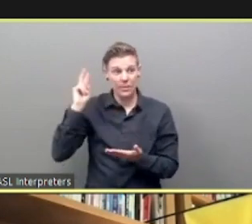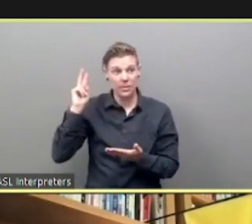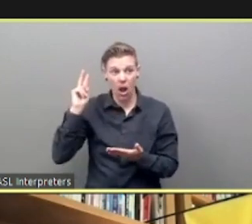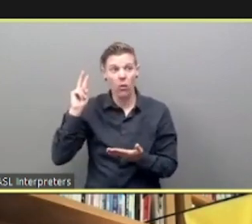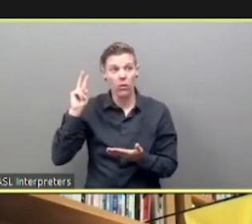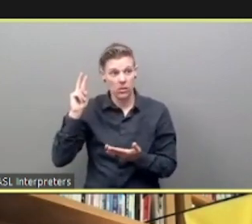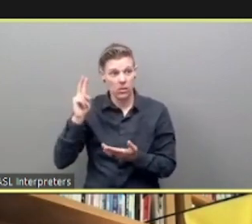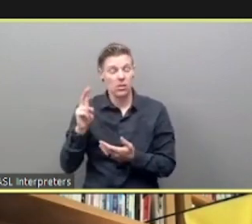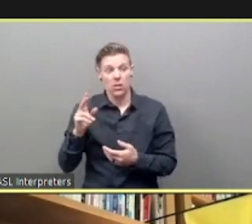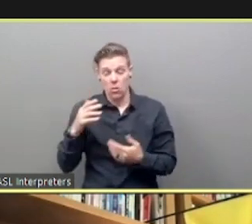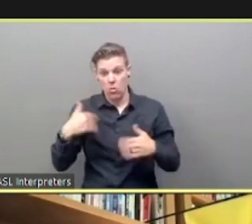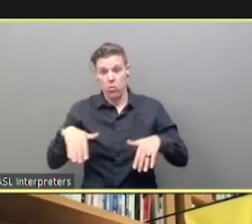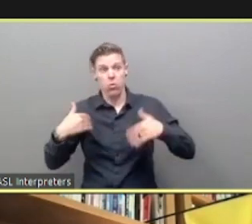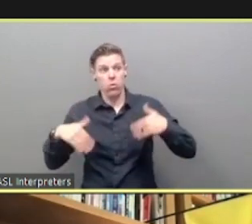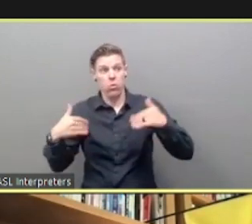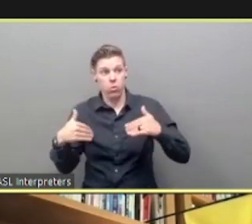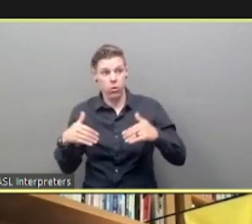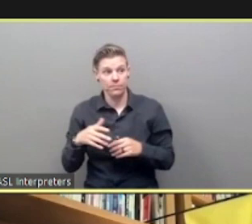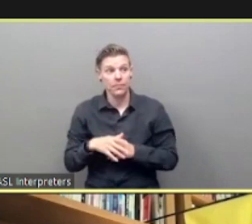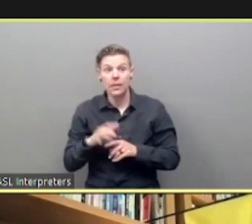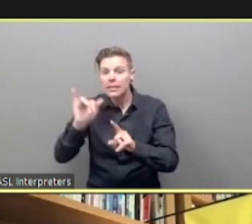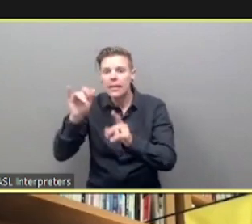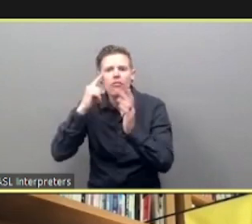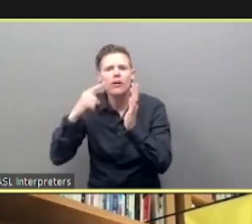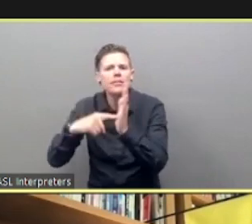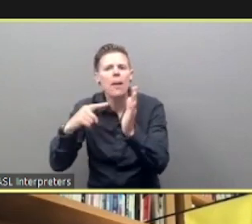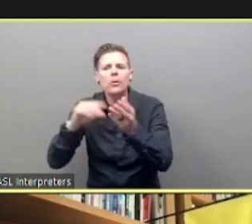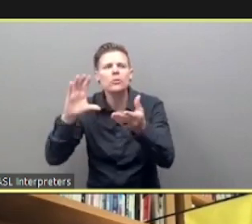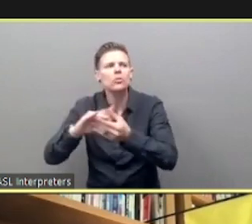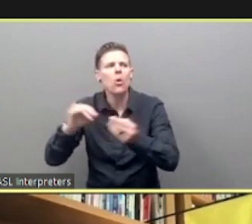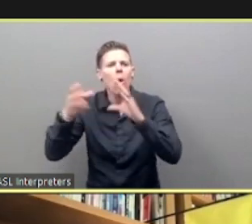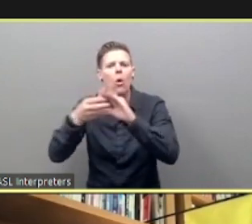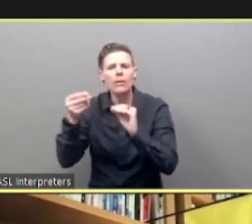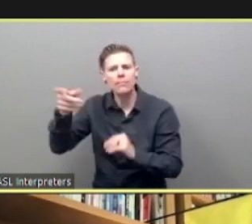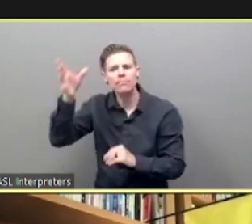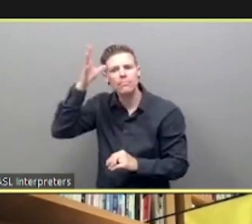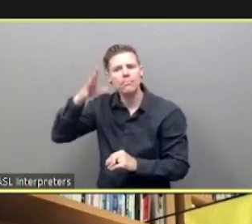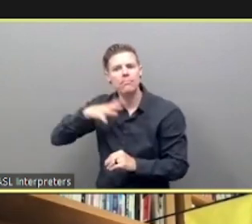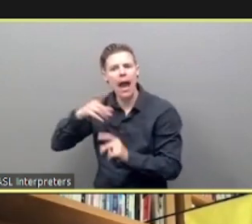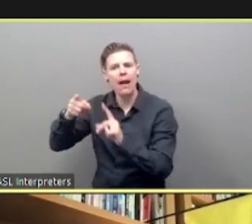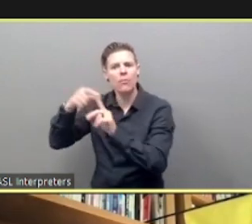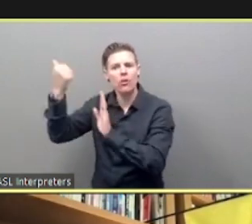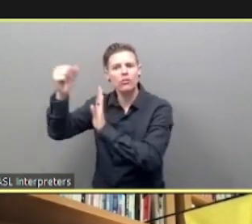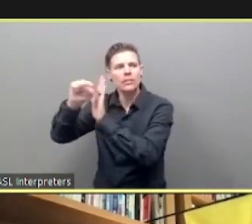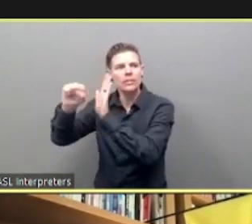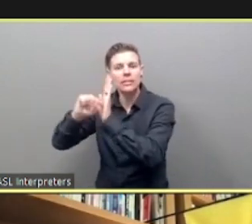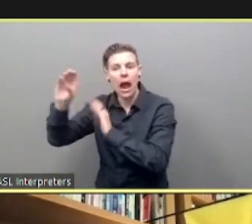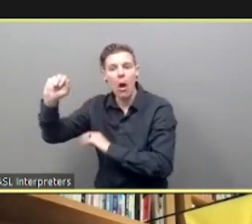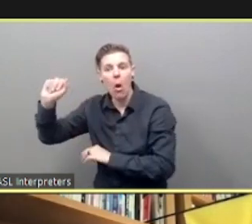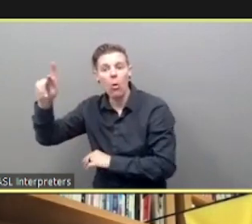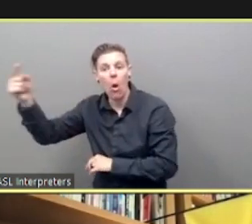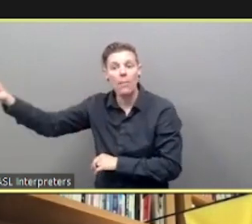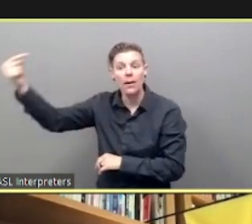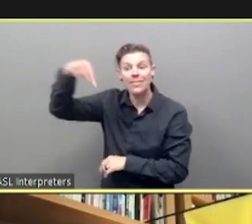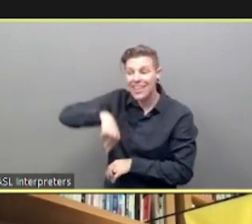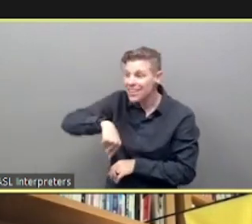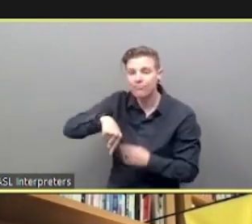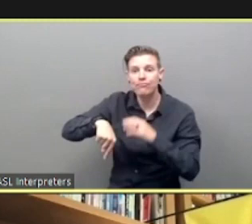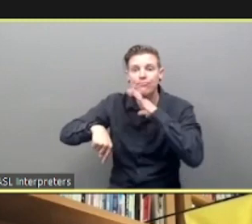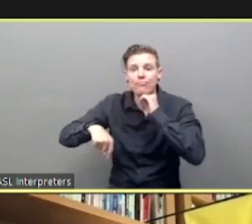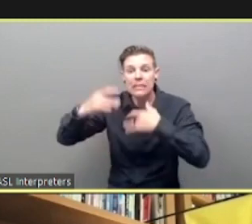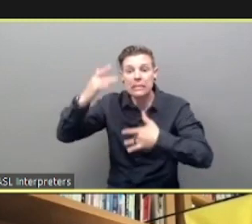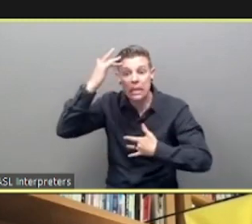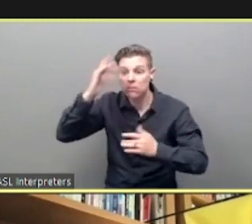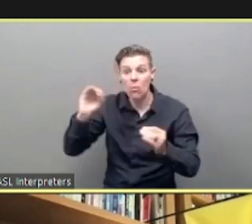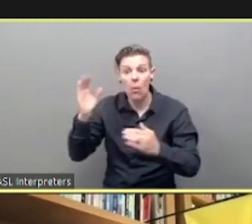man from Oklahoma who died because there was no ICU bed to transfer him to from Taos. And frankly,